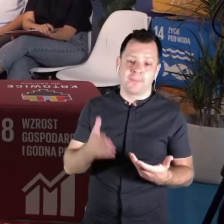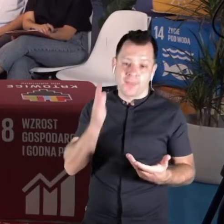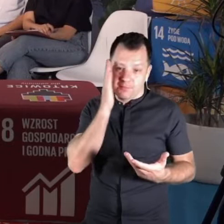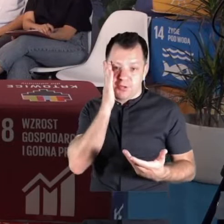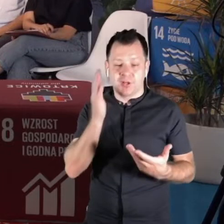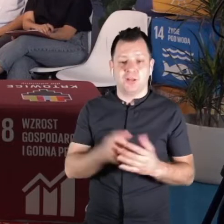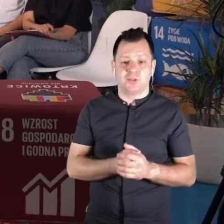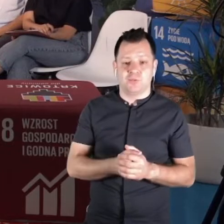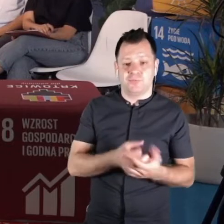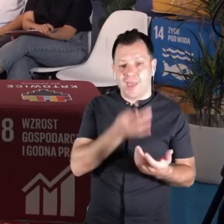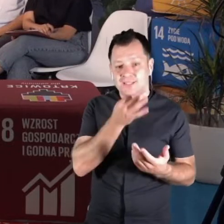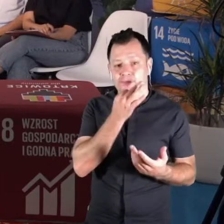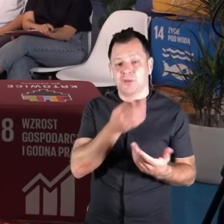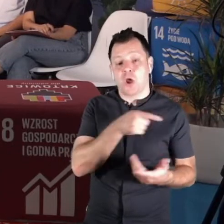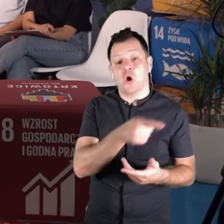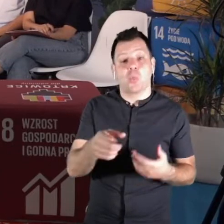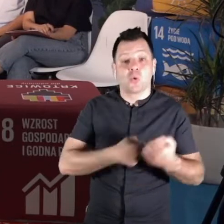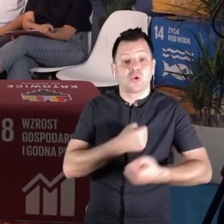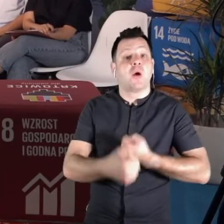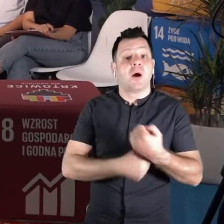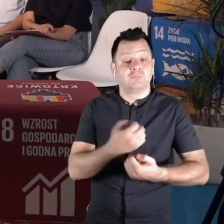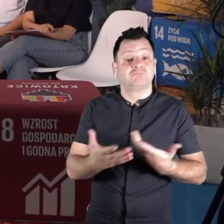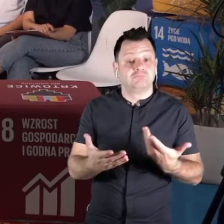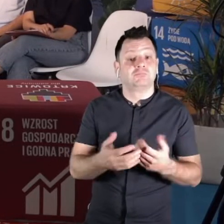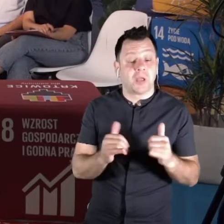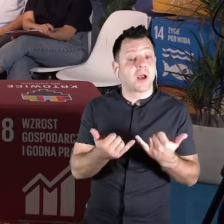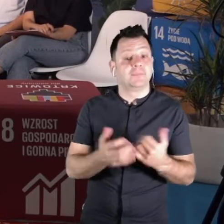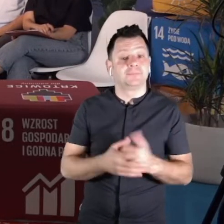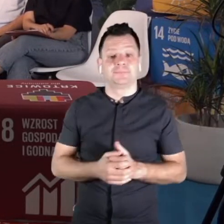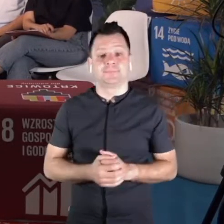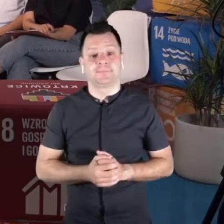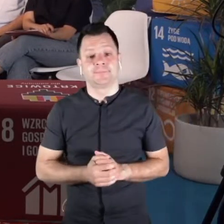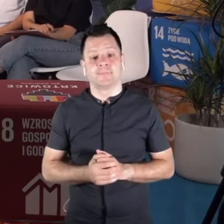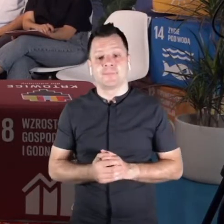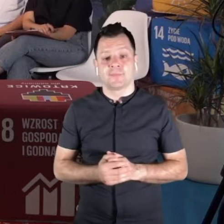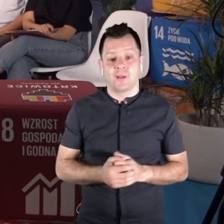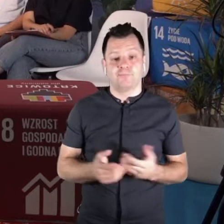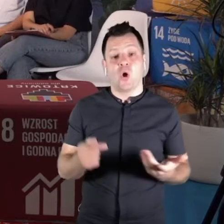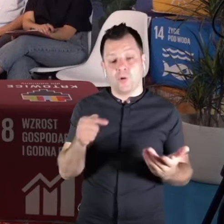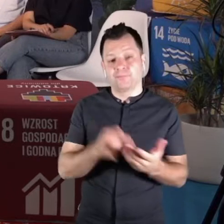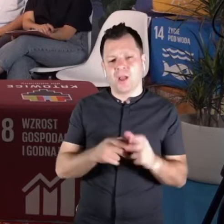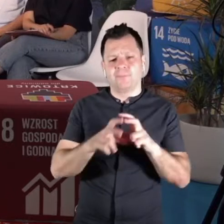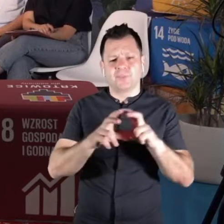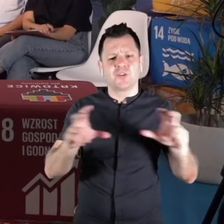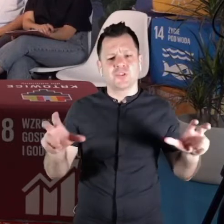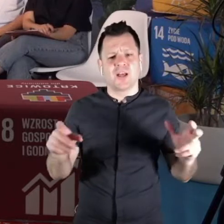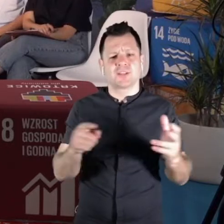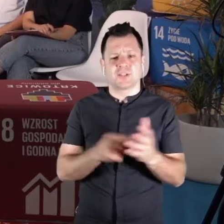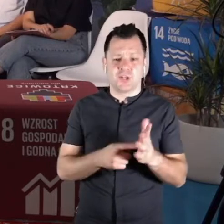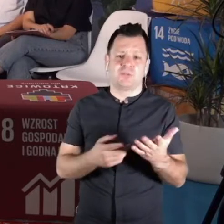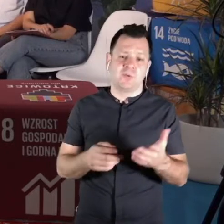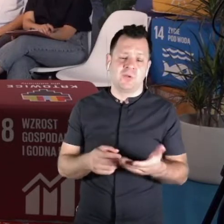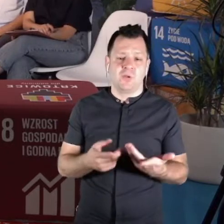the same time, there were a public consultation on their neighborhood and living in the cities districts, which is